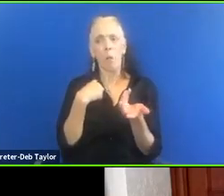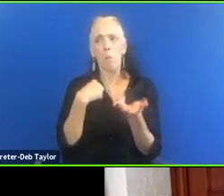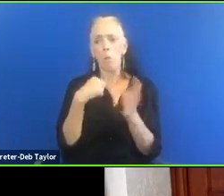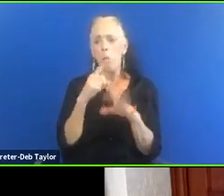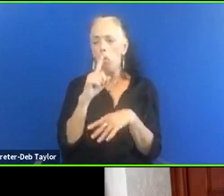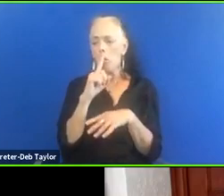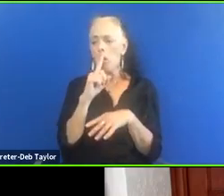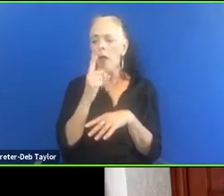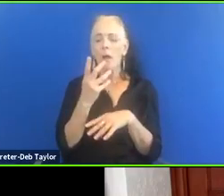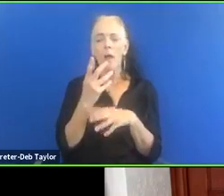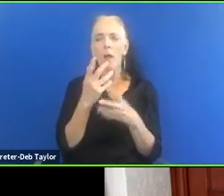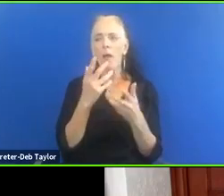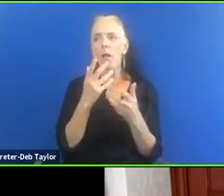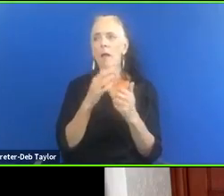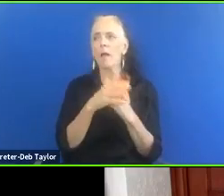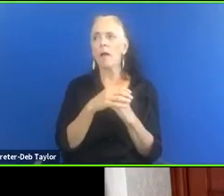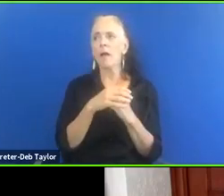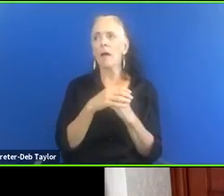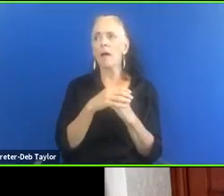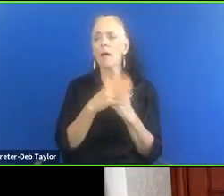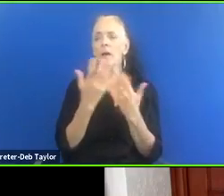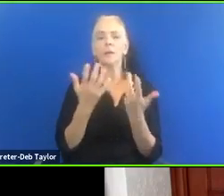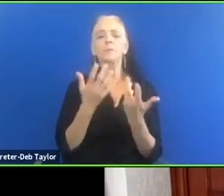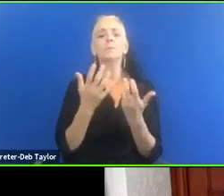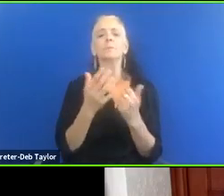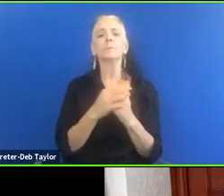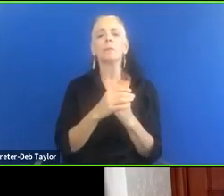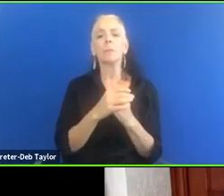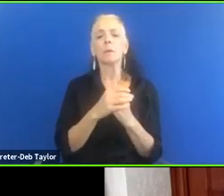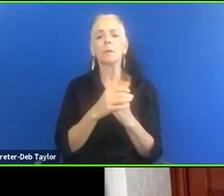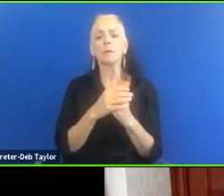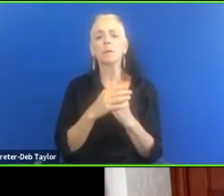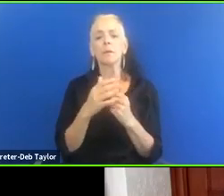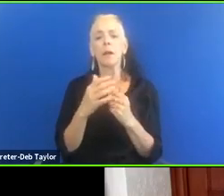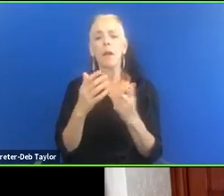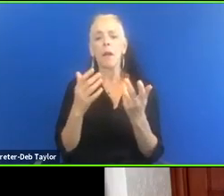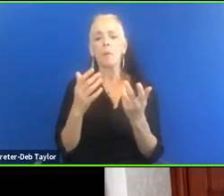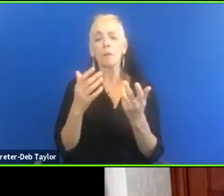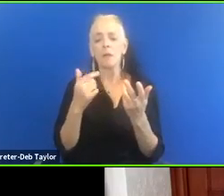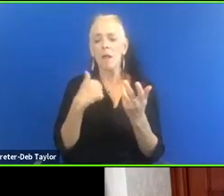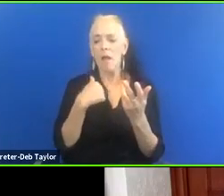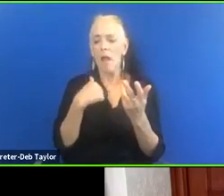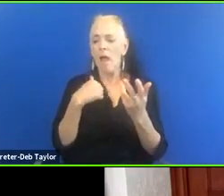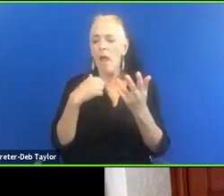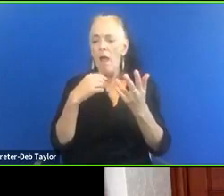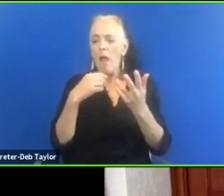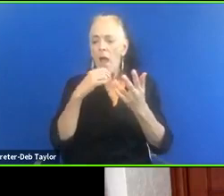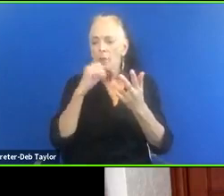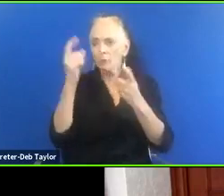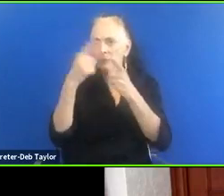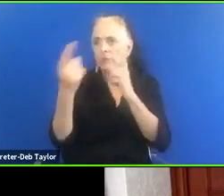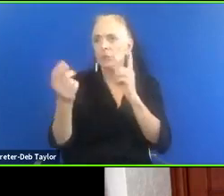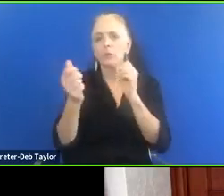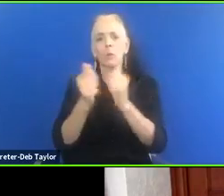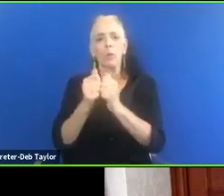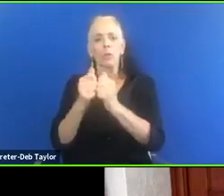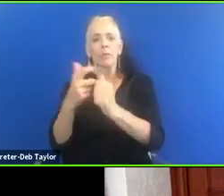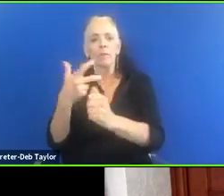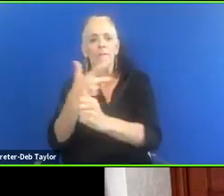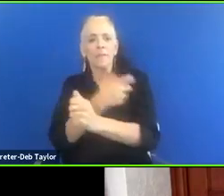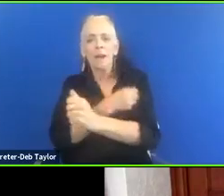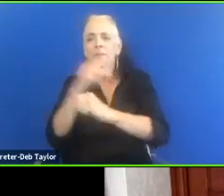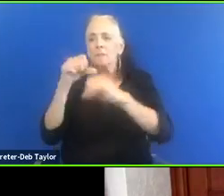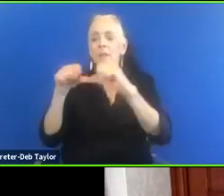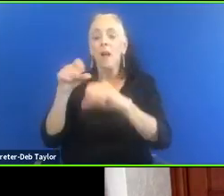the understanding of how it works. I have an issue with the fact that they get propagated